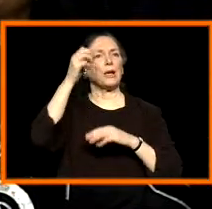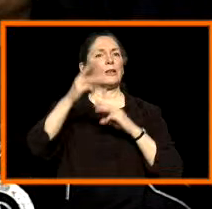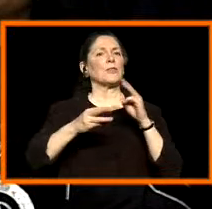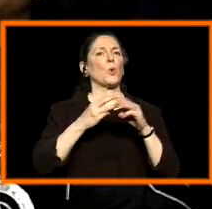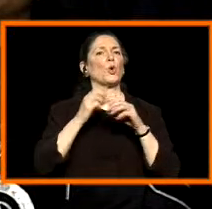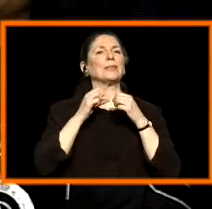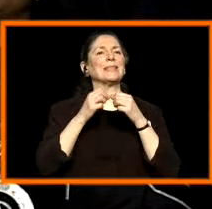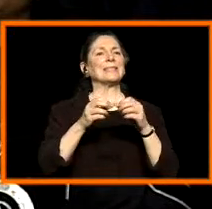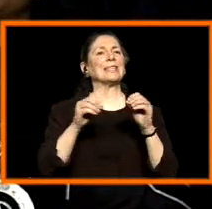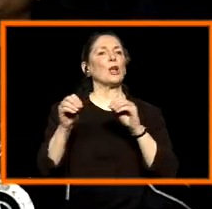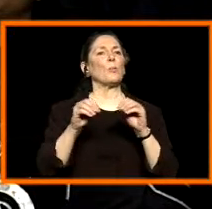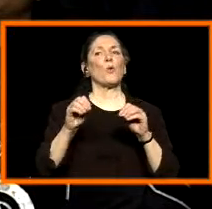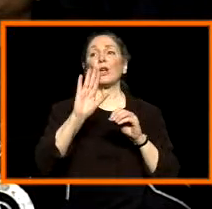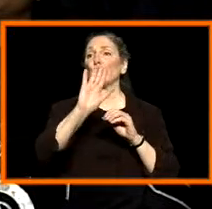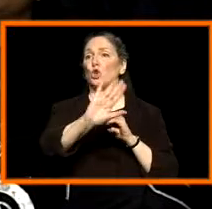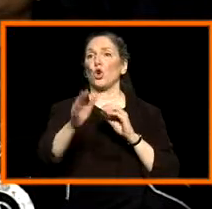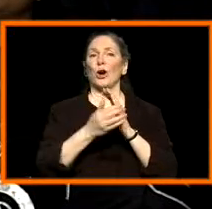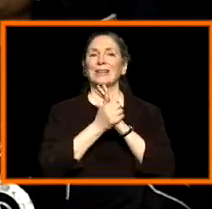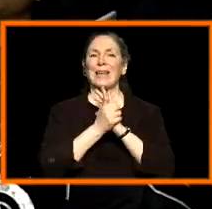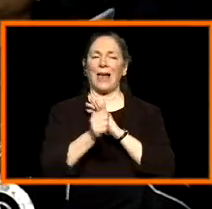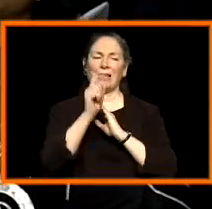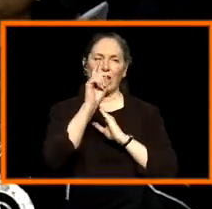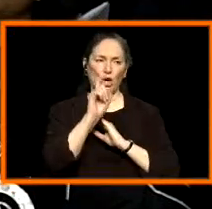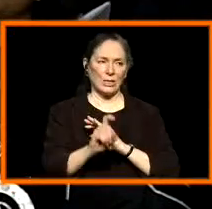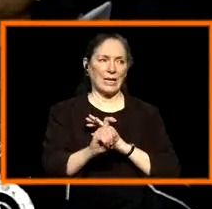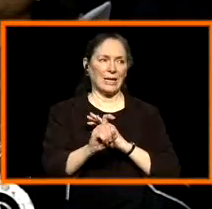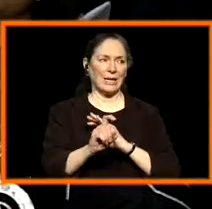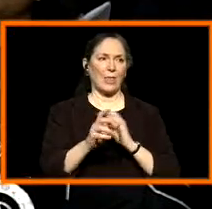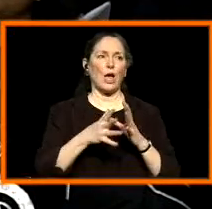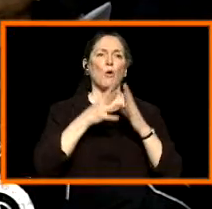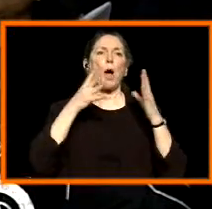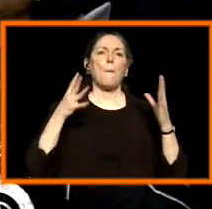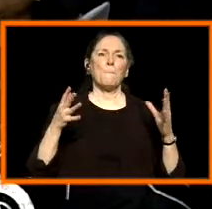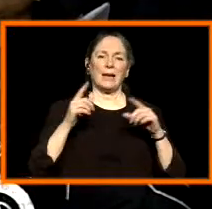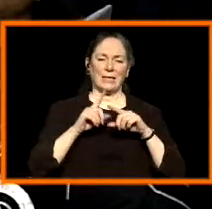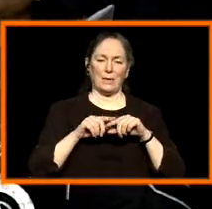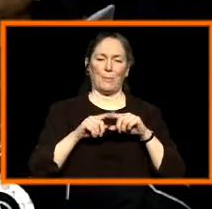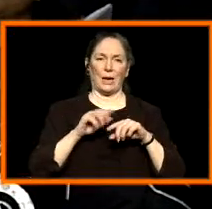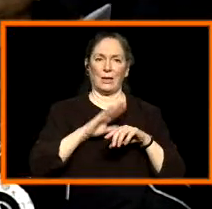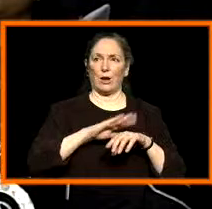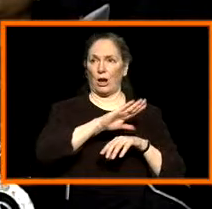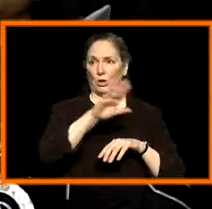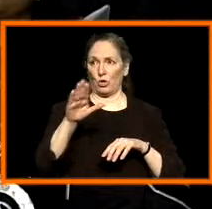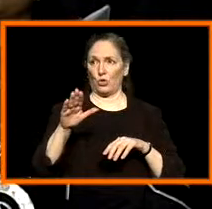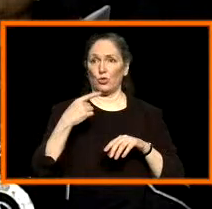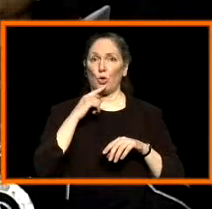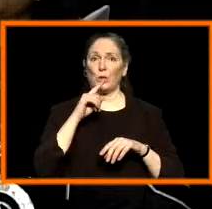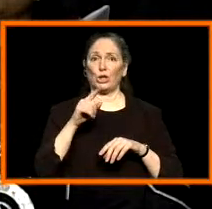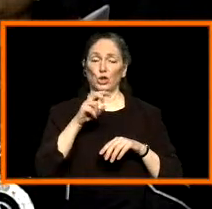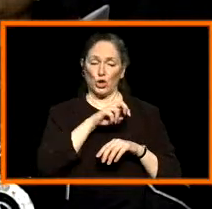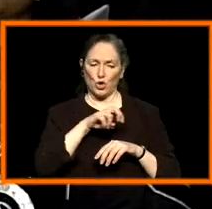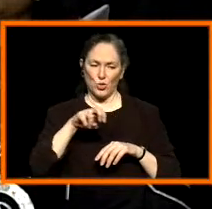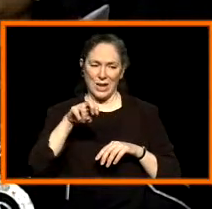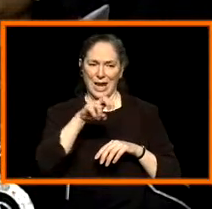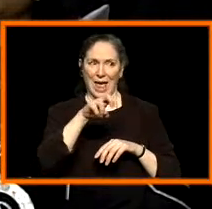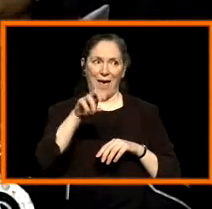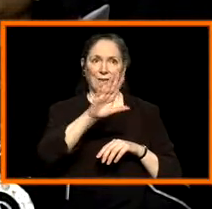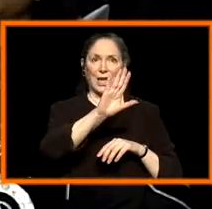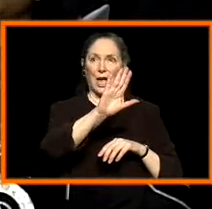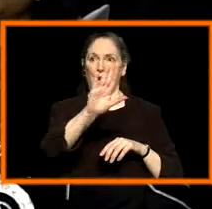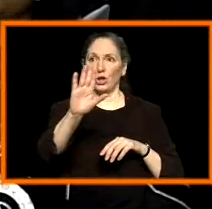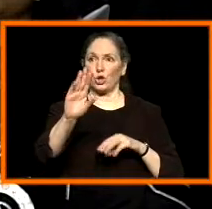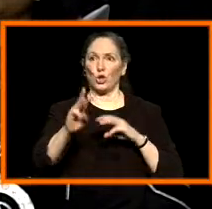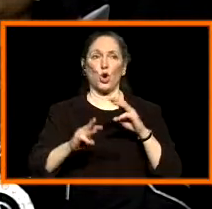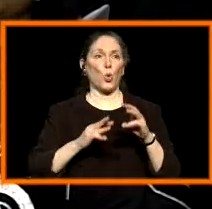moving. Your talents are needed, and there are many that are counting on you. So be sure to navigate your